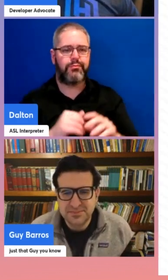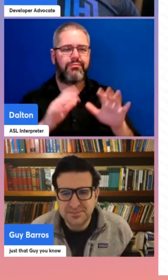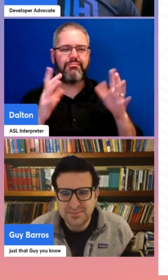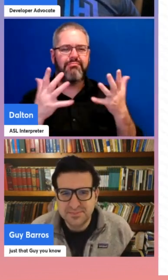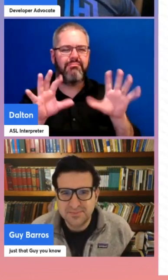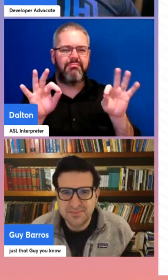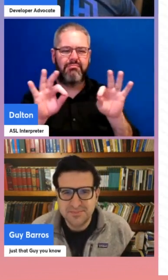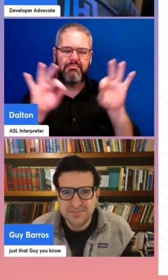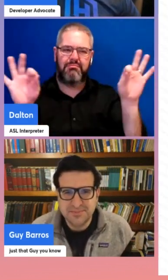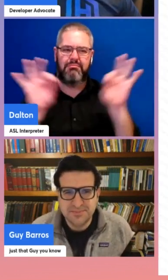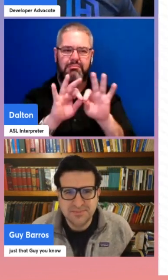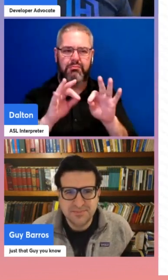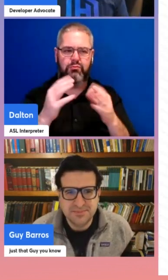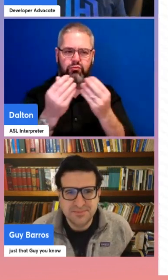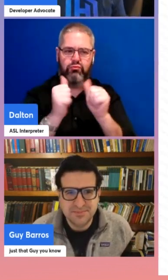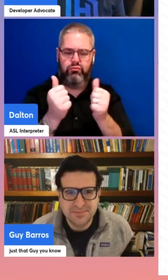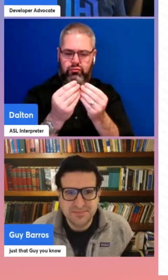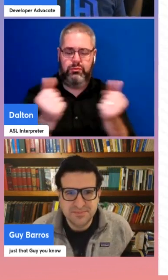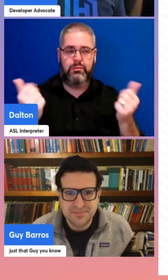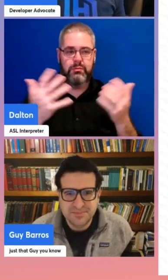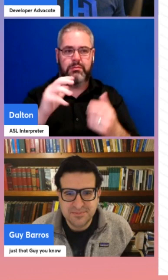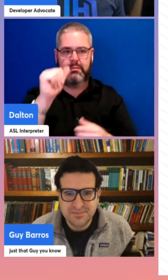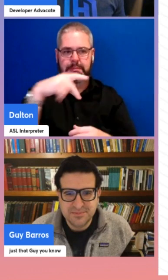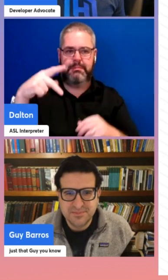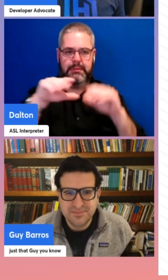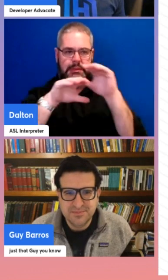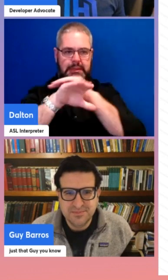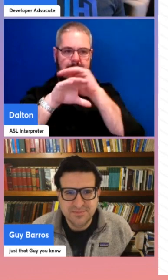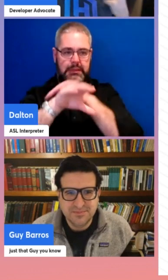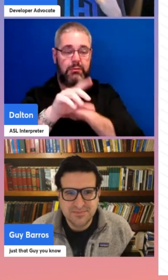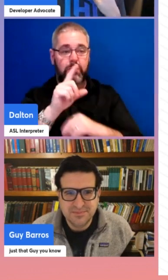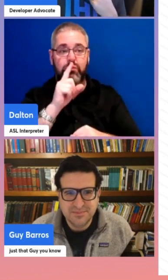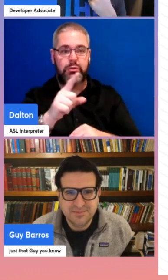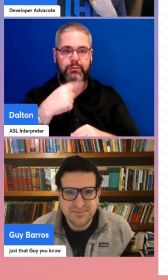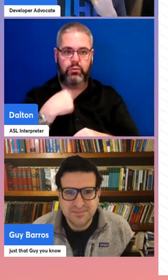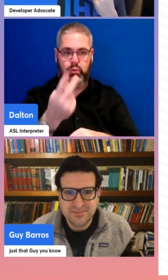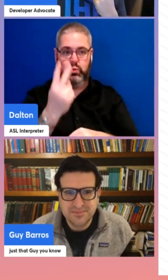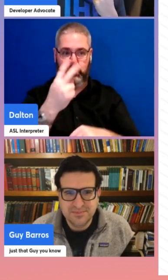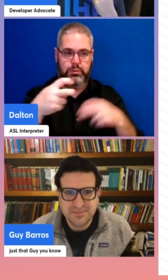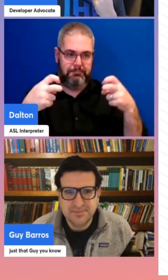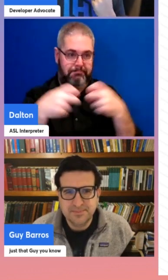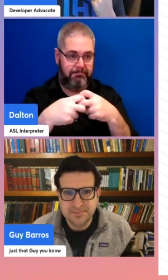here is a problem of application access, and we really have two problems, right?